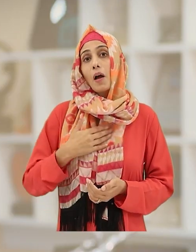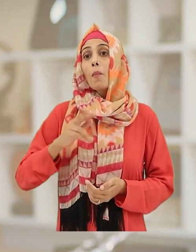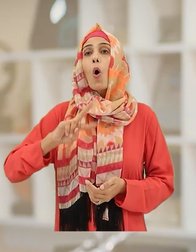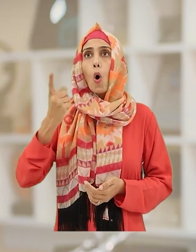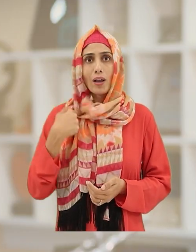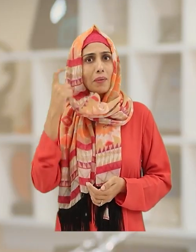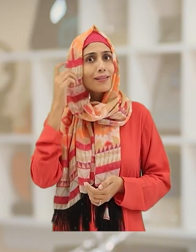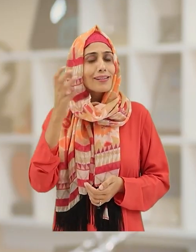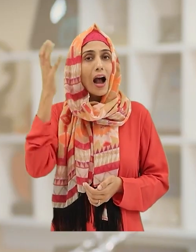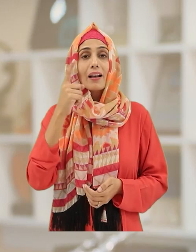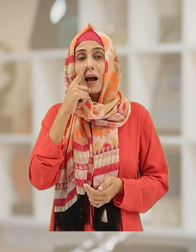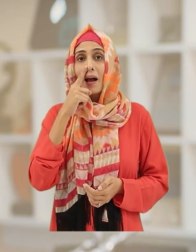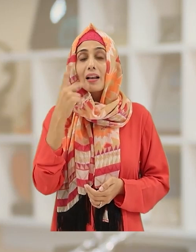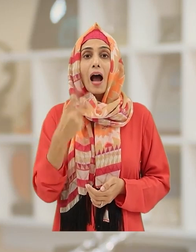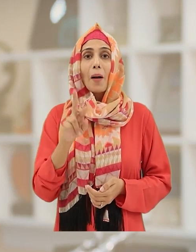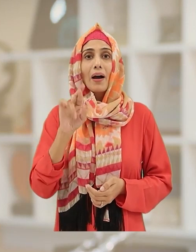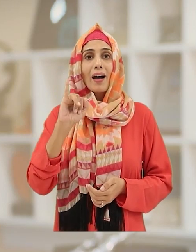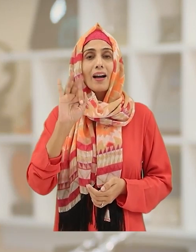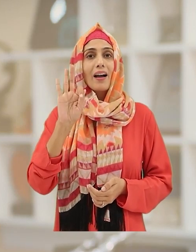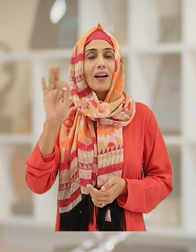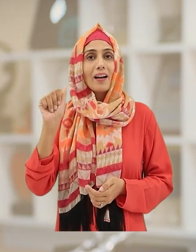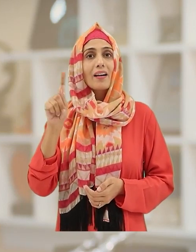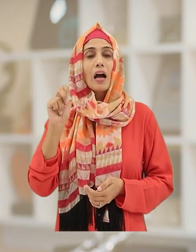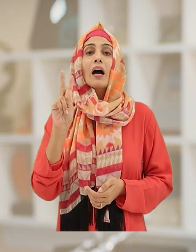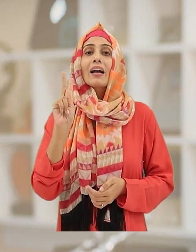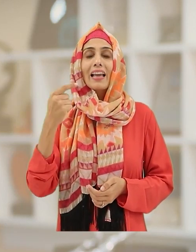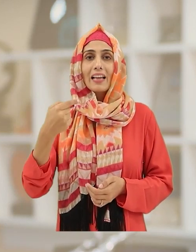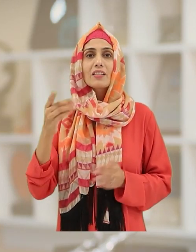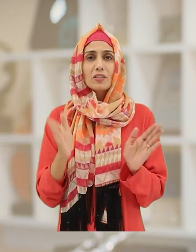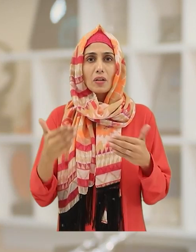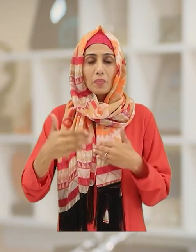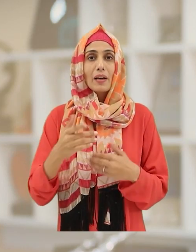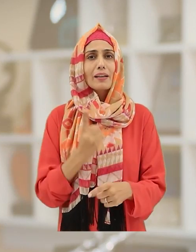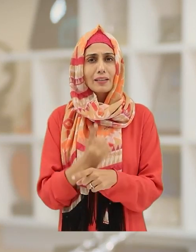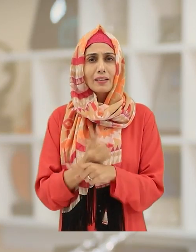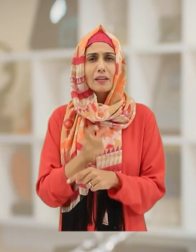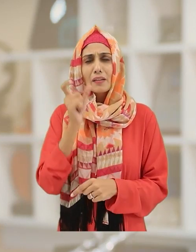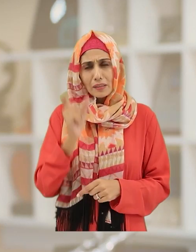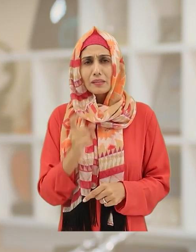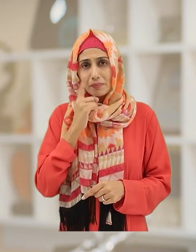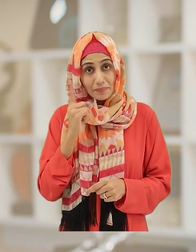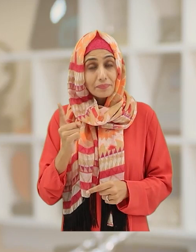story. Mrs. Rifat, who is the head of our KG department, I don't know if you saw our little guys there.